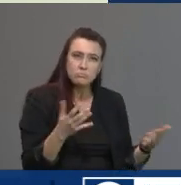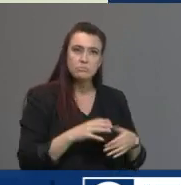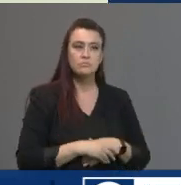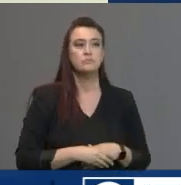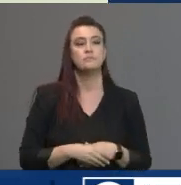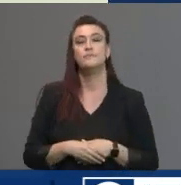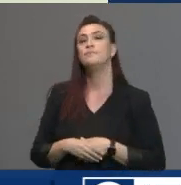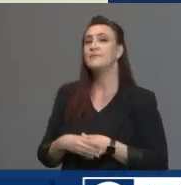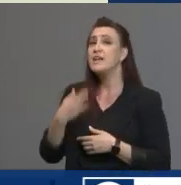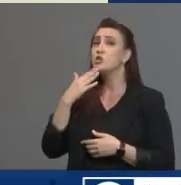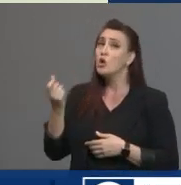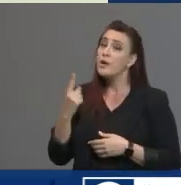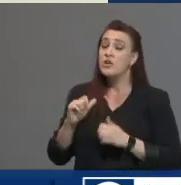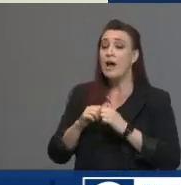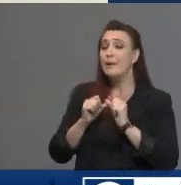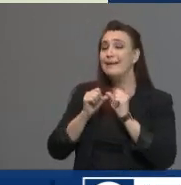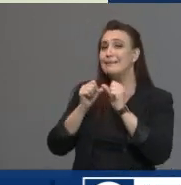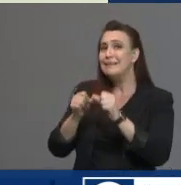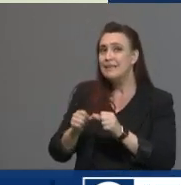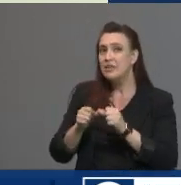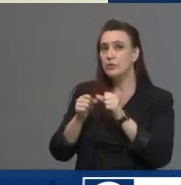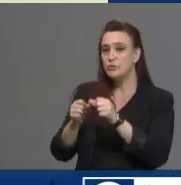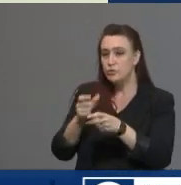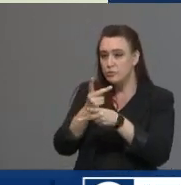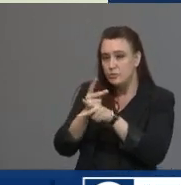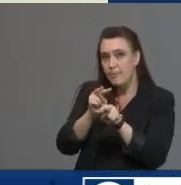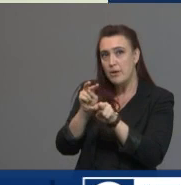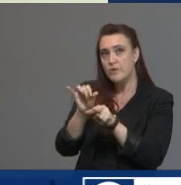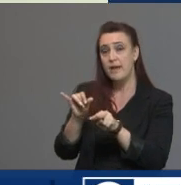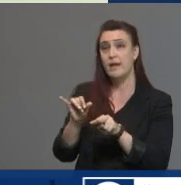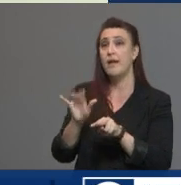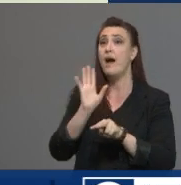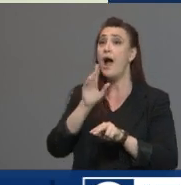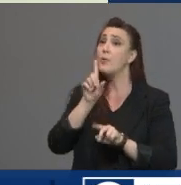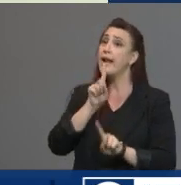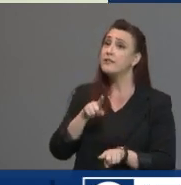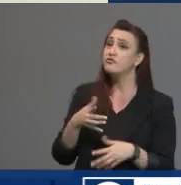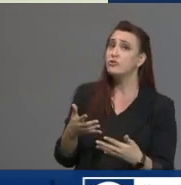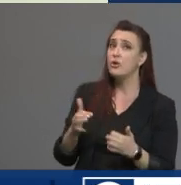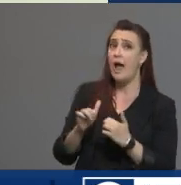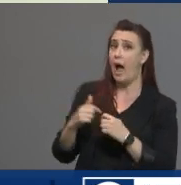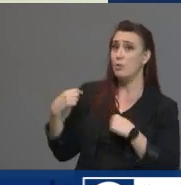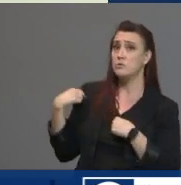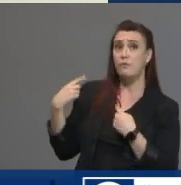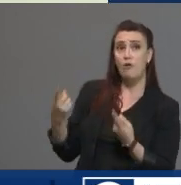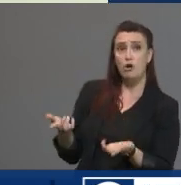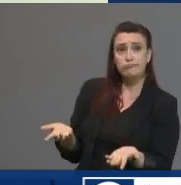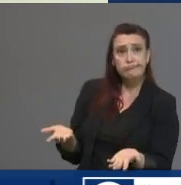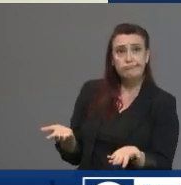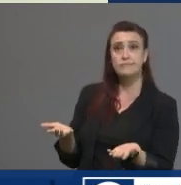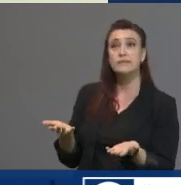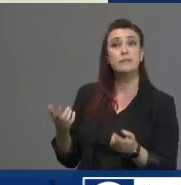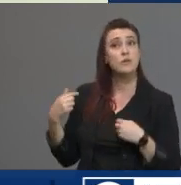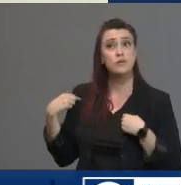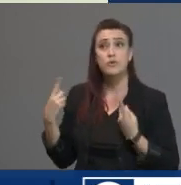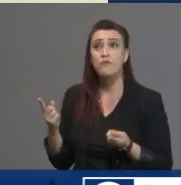good question, is how do we continue to do this? I would say, how have we done this so far? We've done it by people